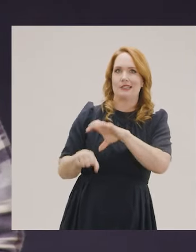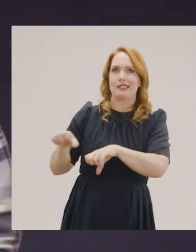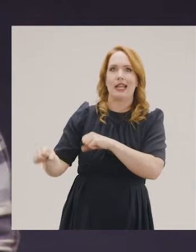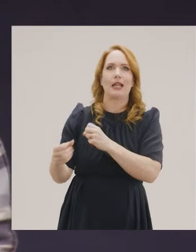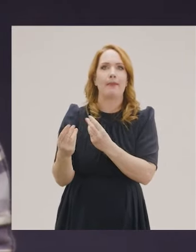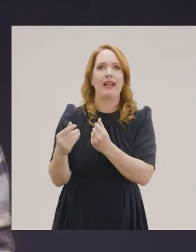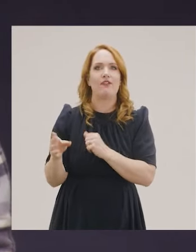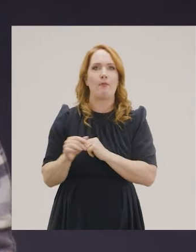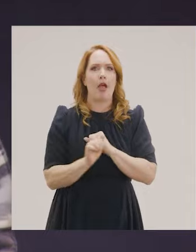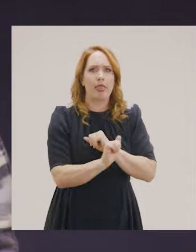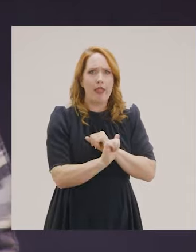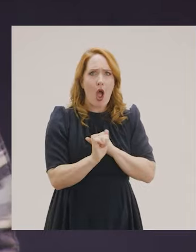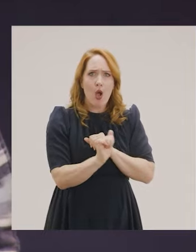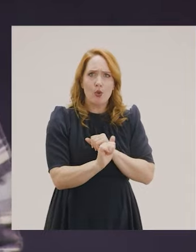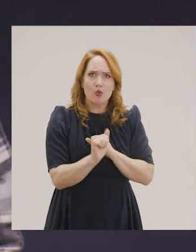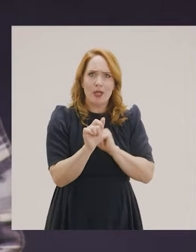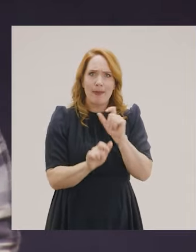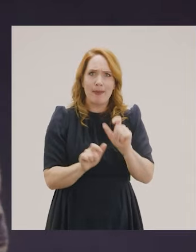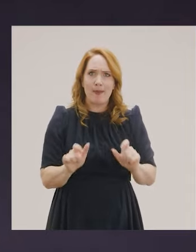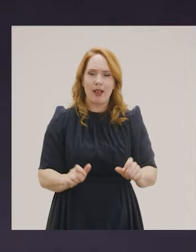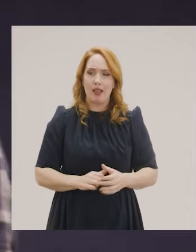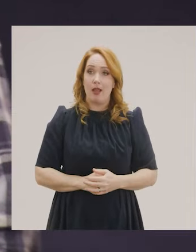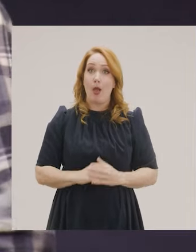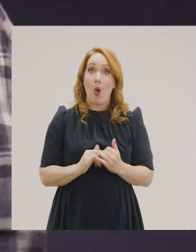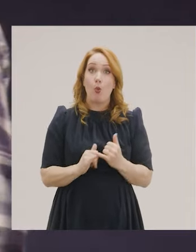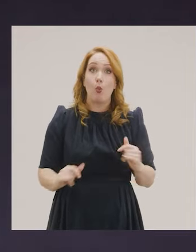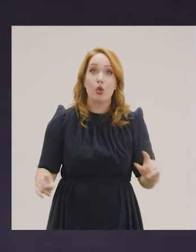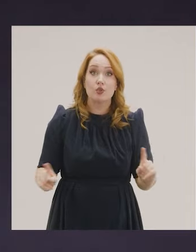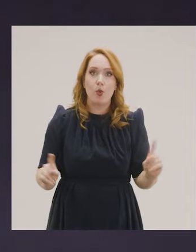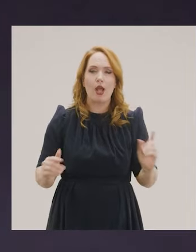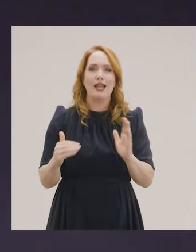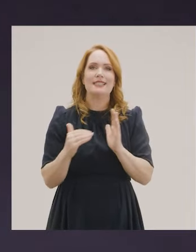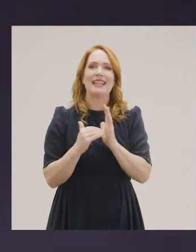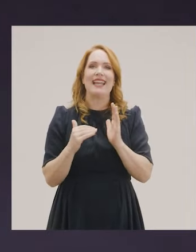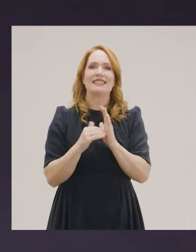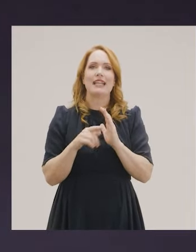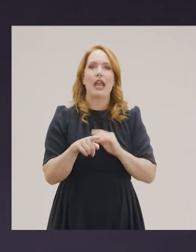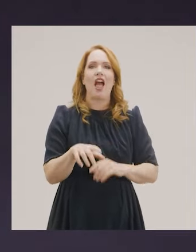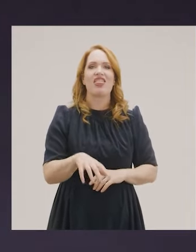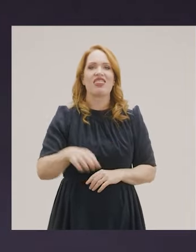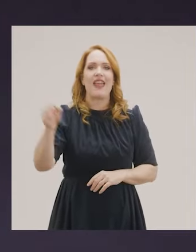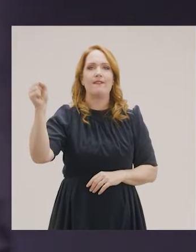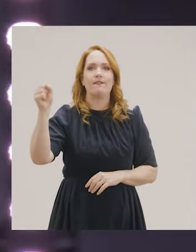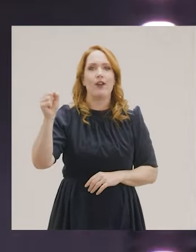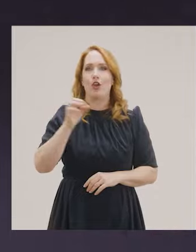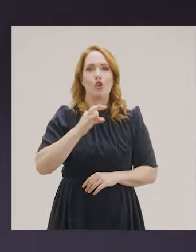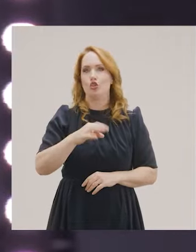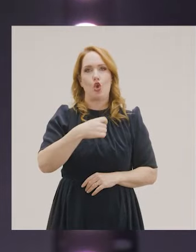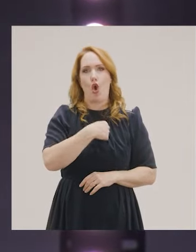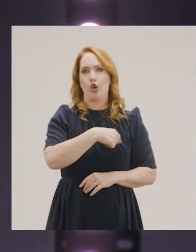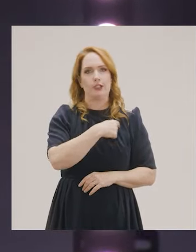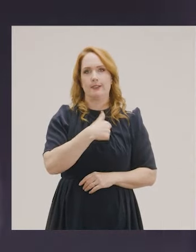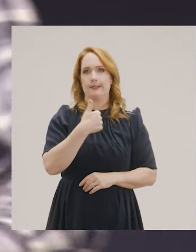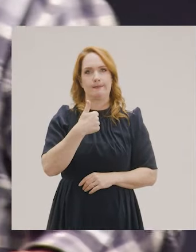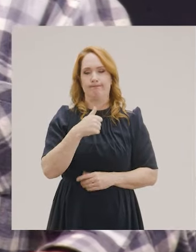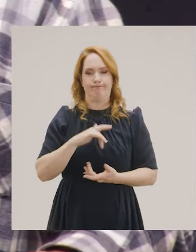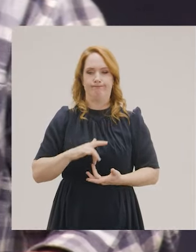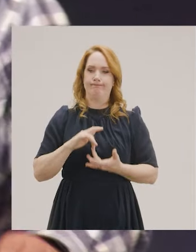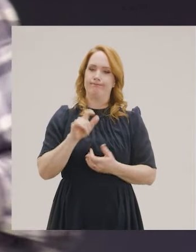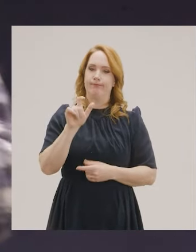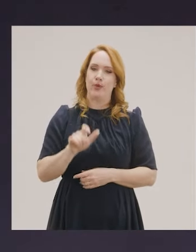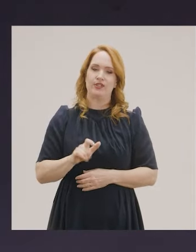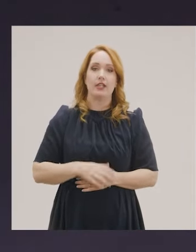the taxes off their own people. Now, what was even worse than that is that Zacchaeus was a thief. He was not an honest